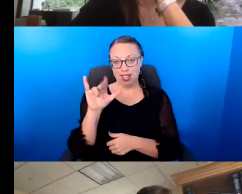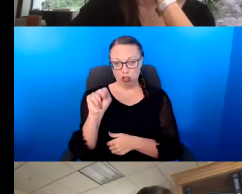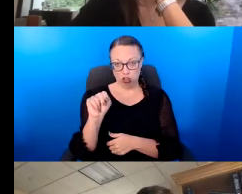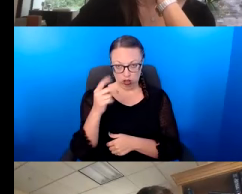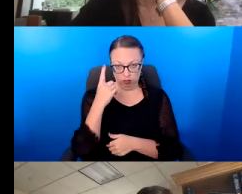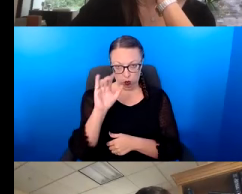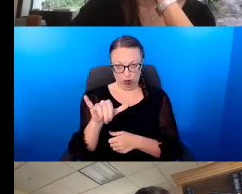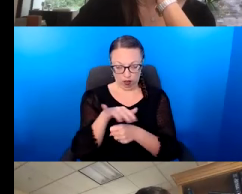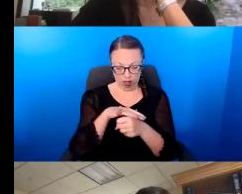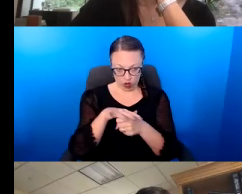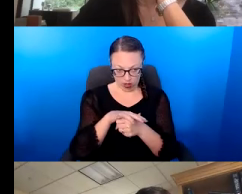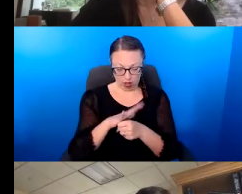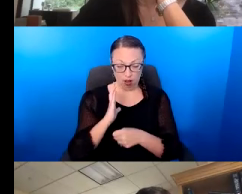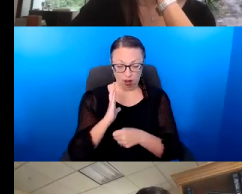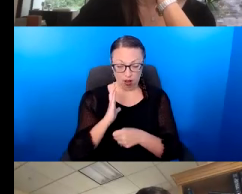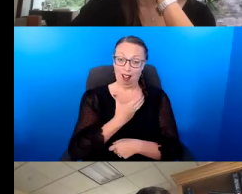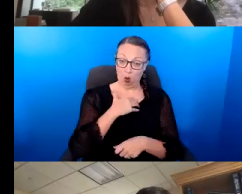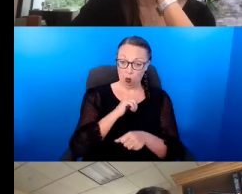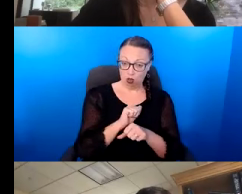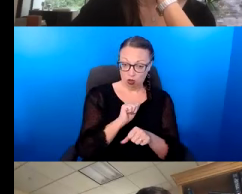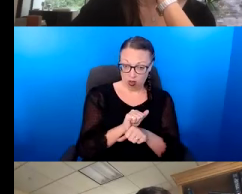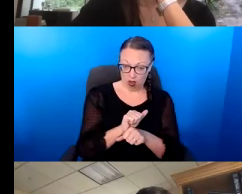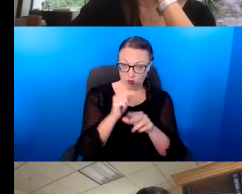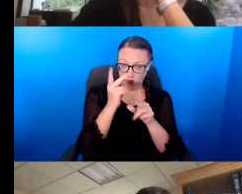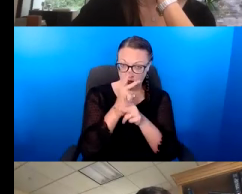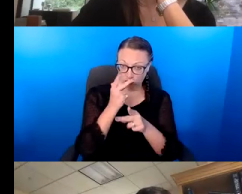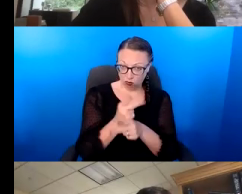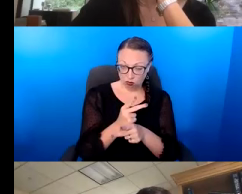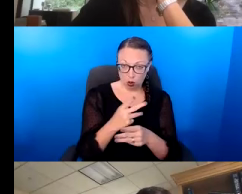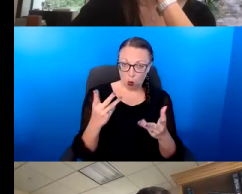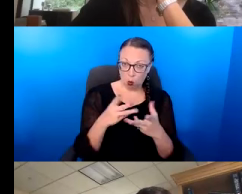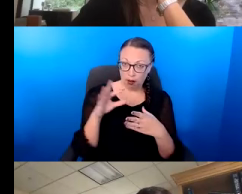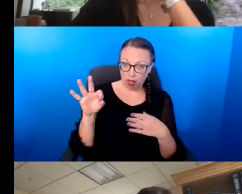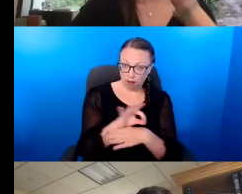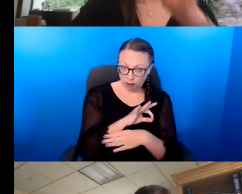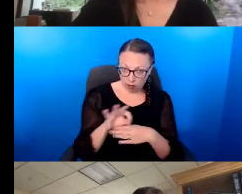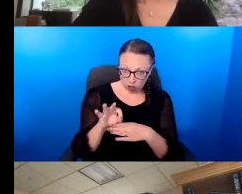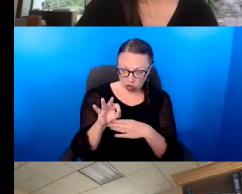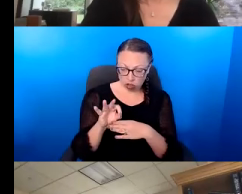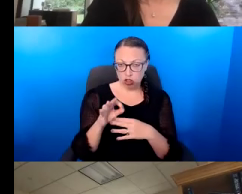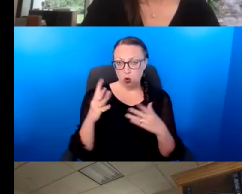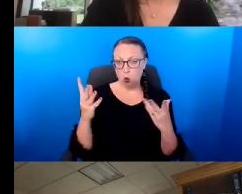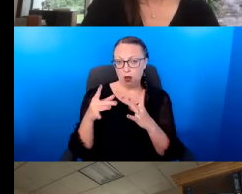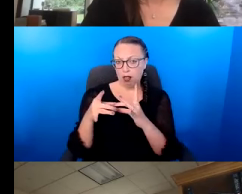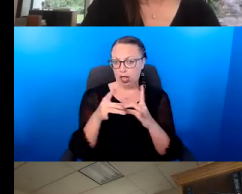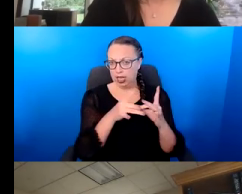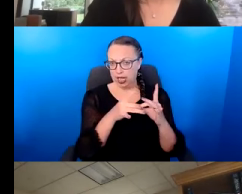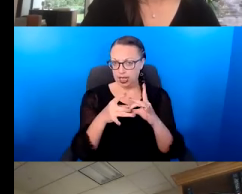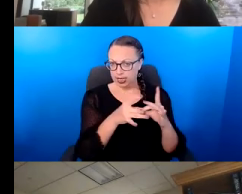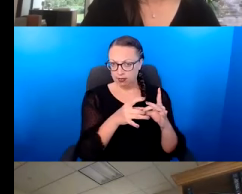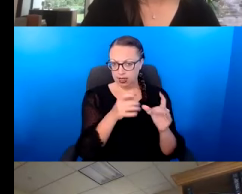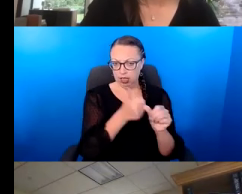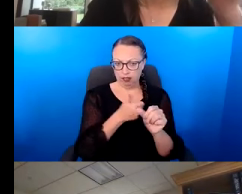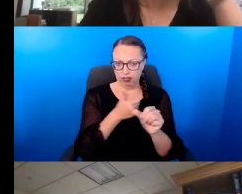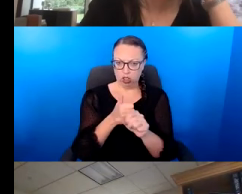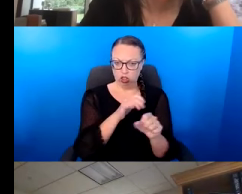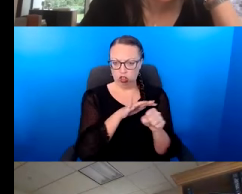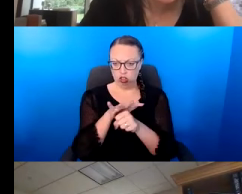And really our job is to figure out what is the function and what is the connectivity of each of these